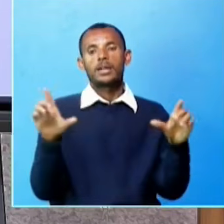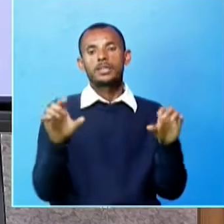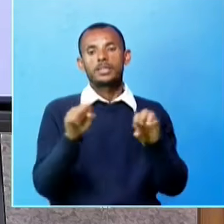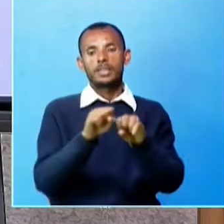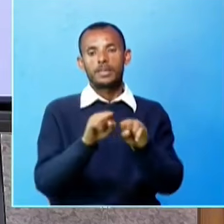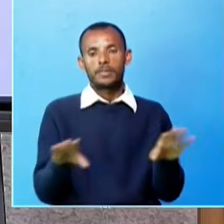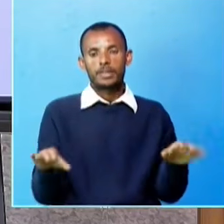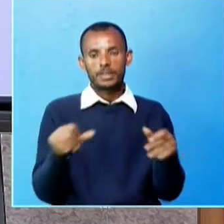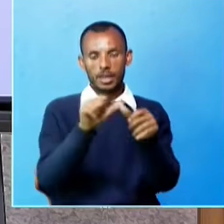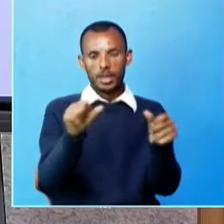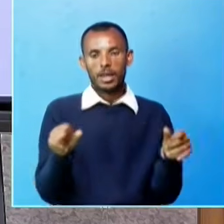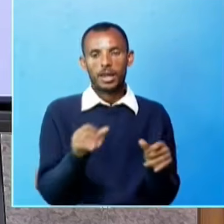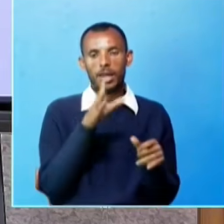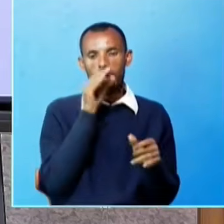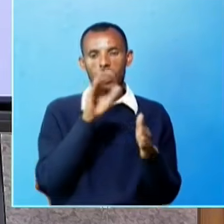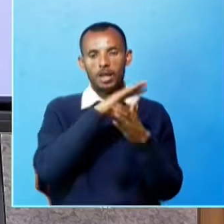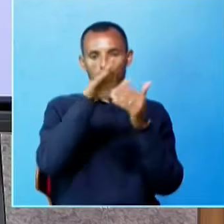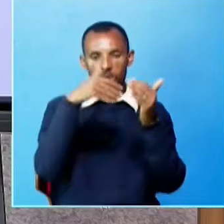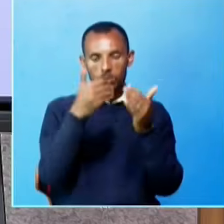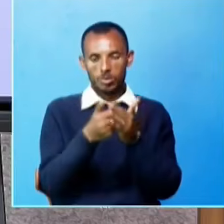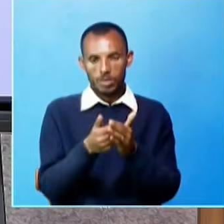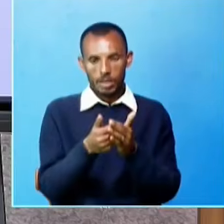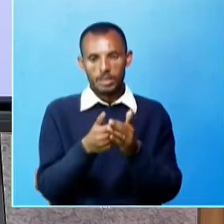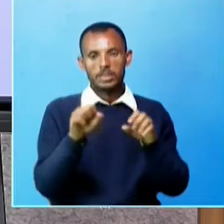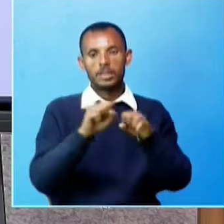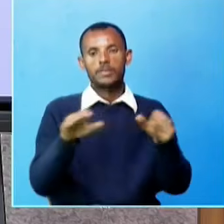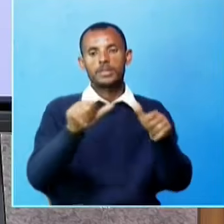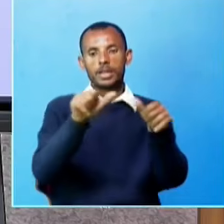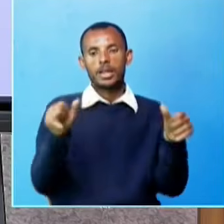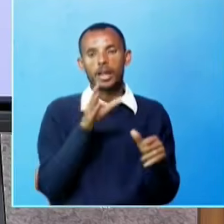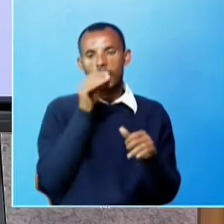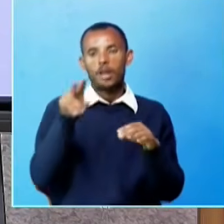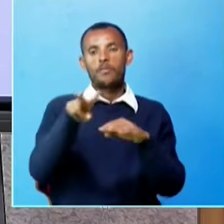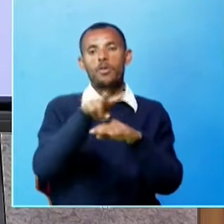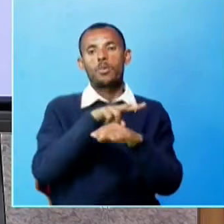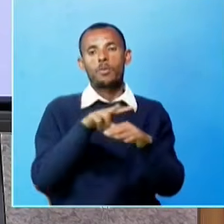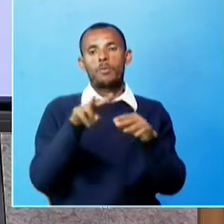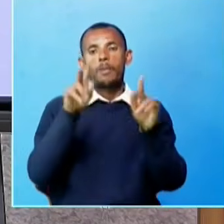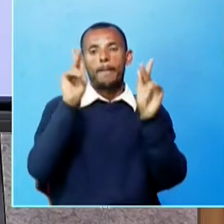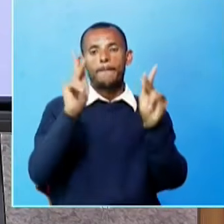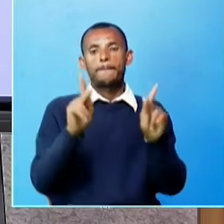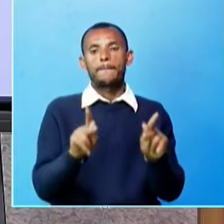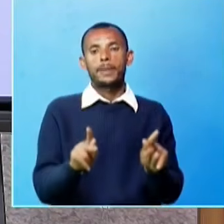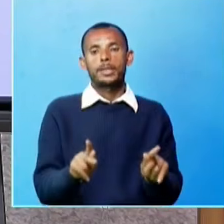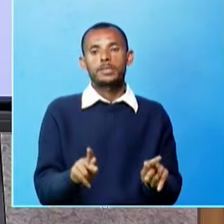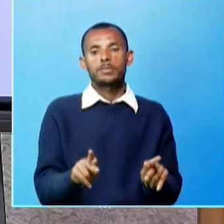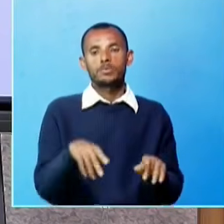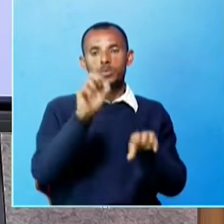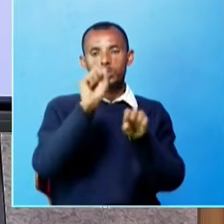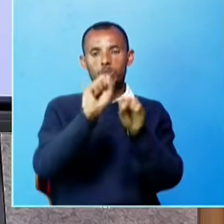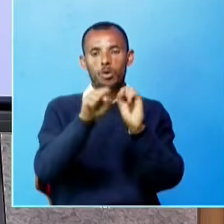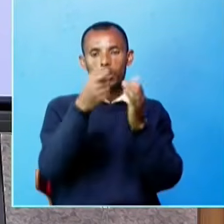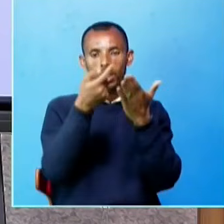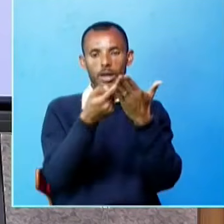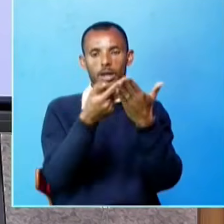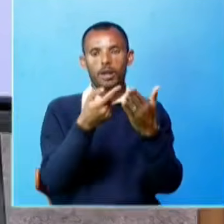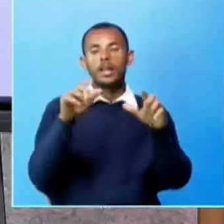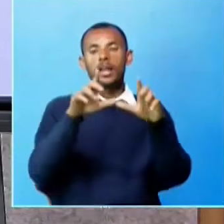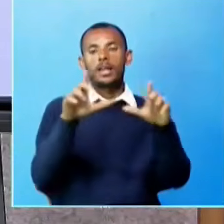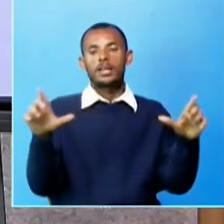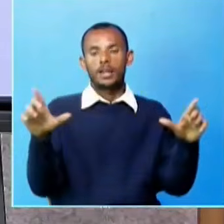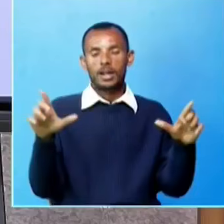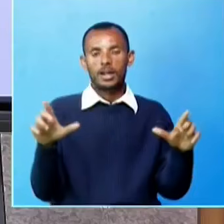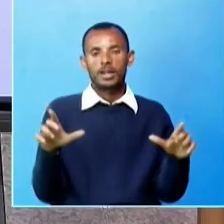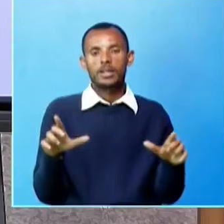lateral surface area, the total surface area, and the volume of a prism. Okay, so here, find